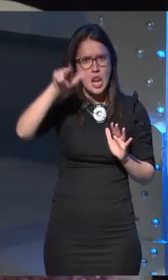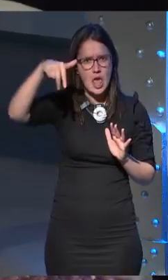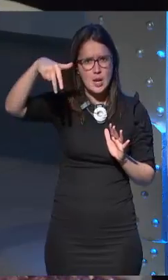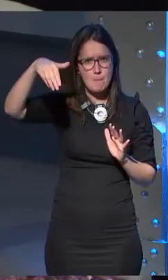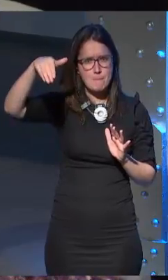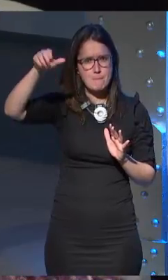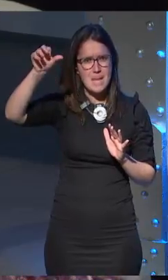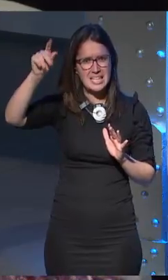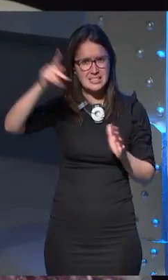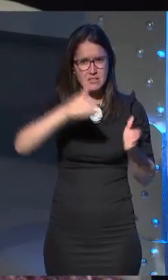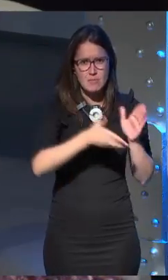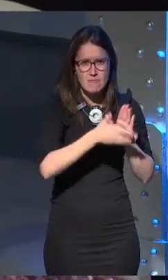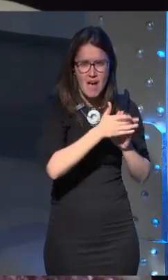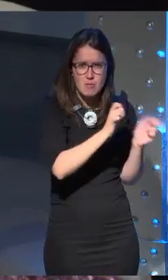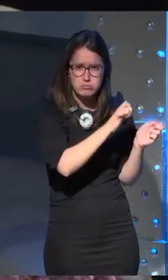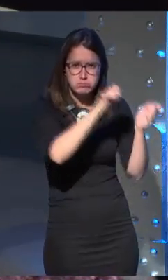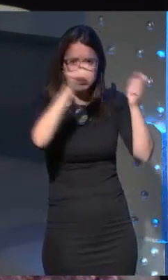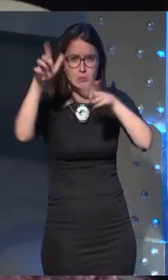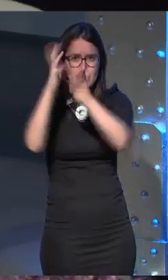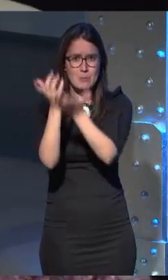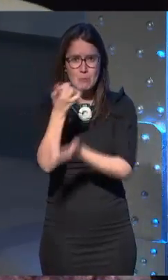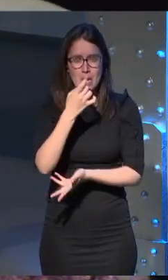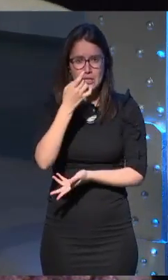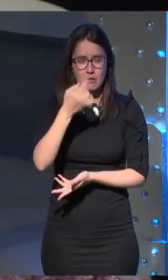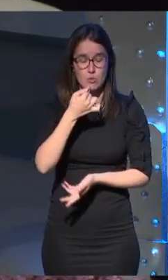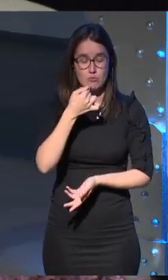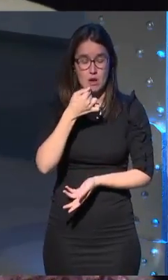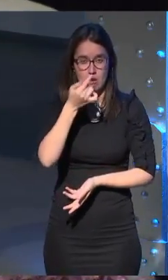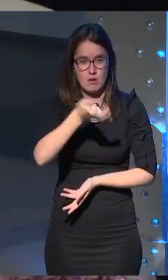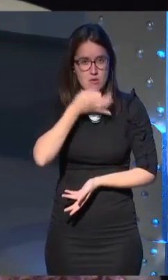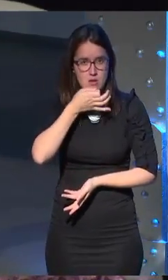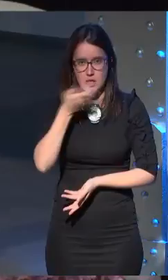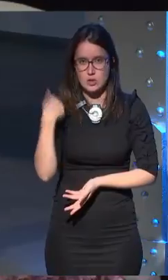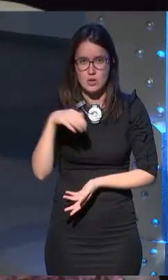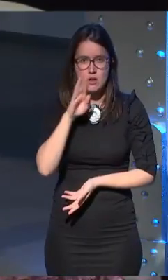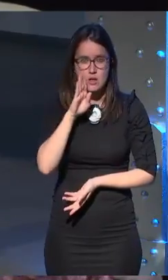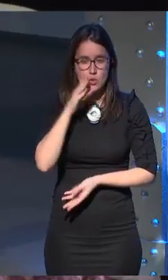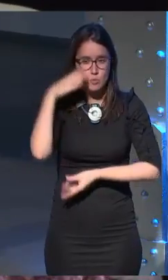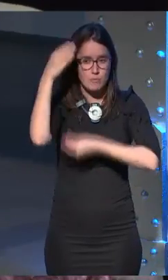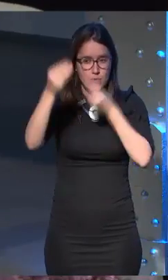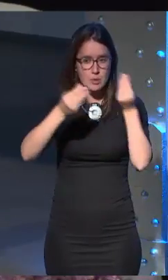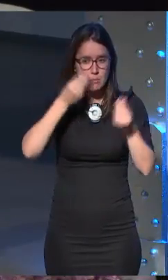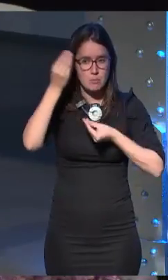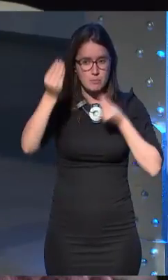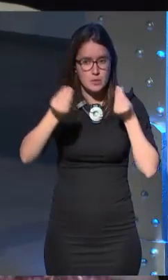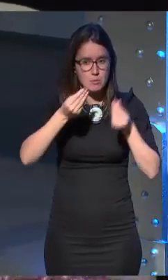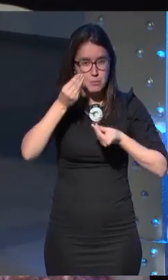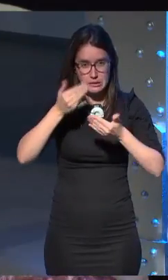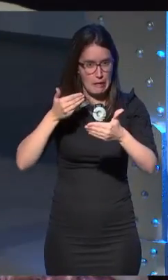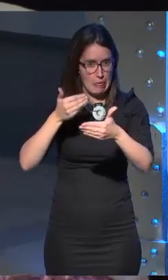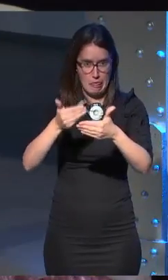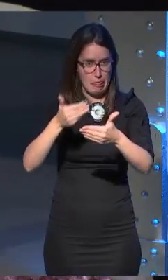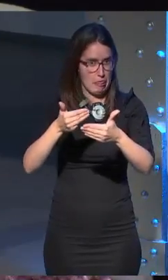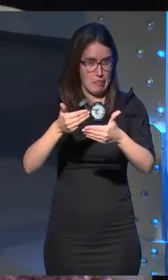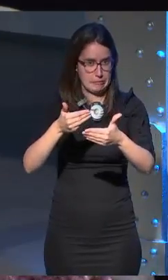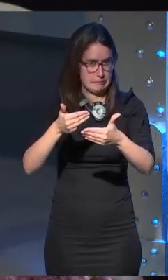Elon Musk's project to take us to Mars. You already said that you don't see